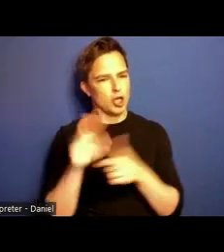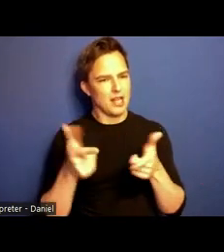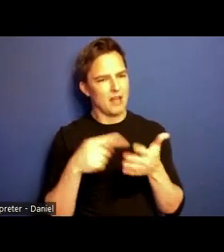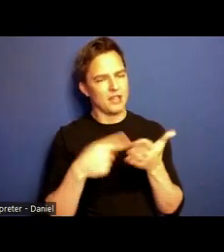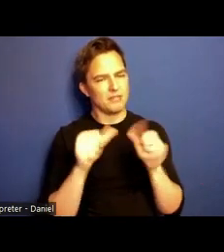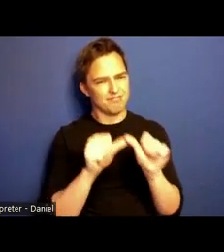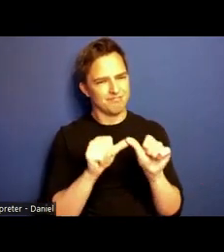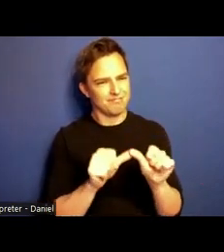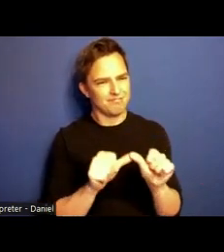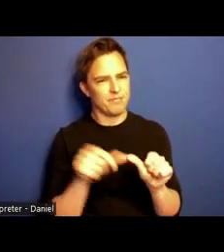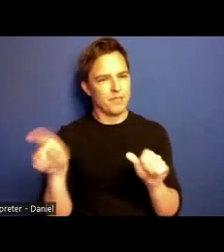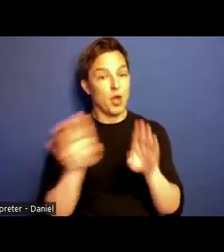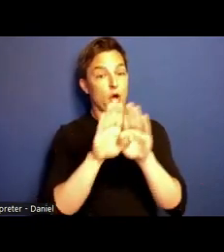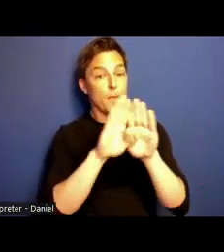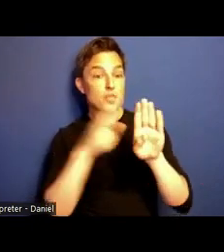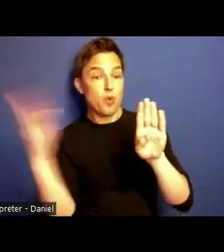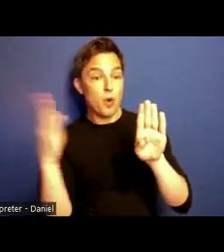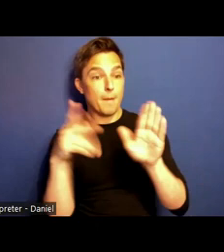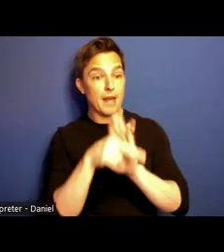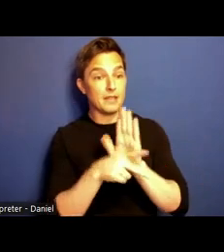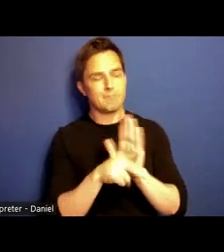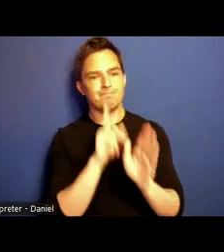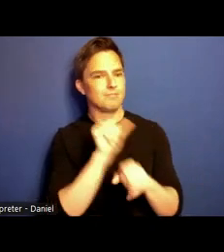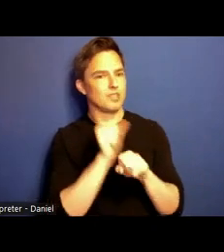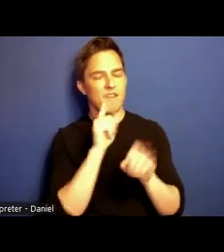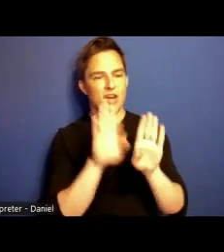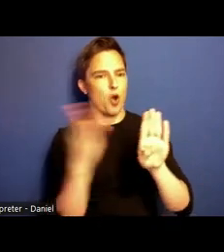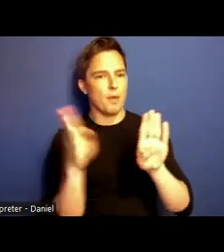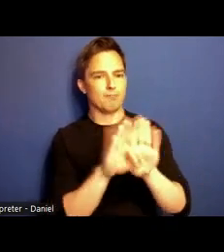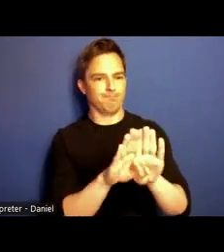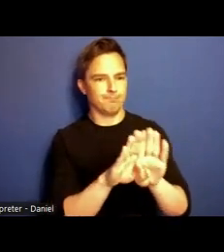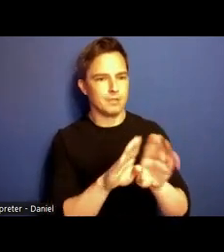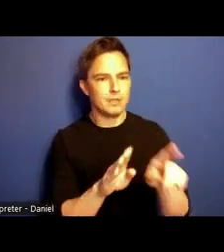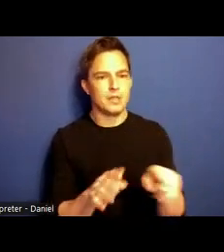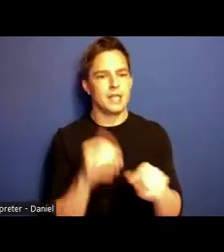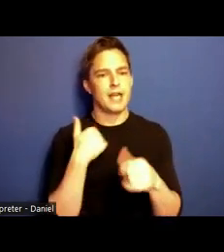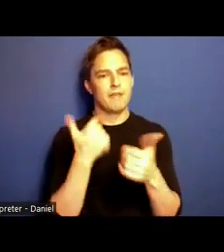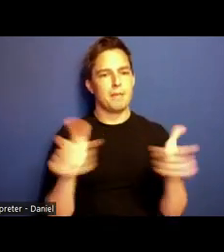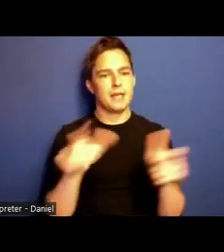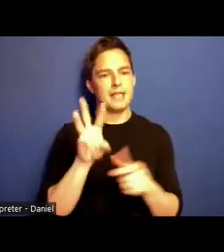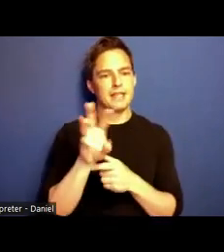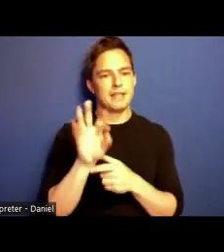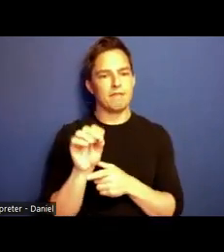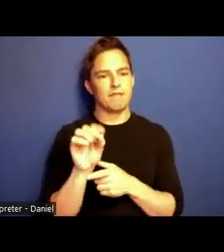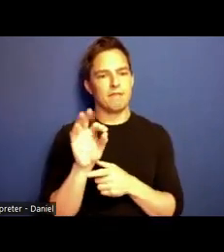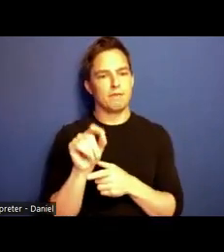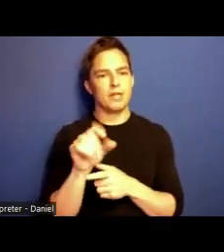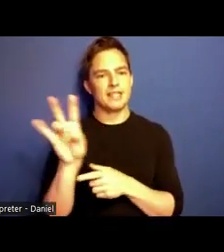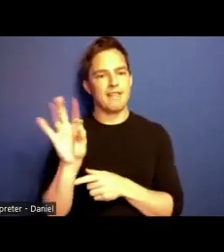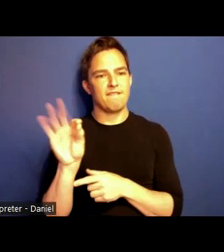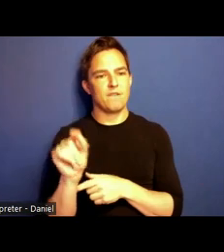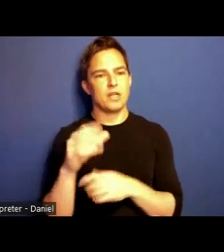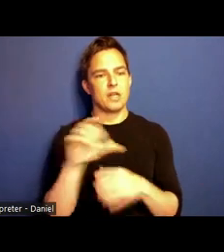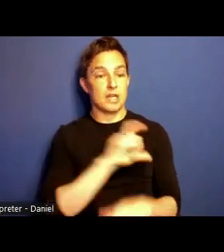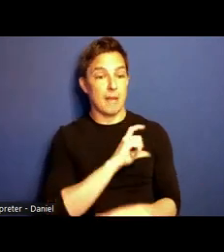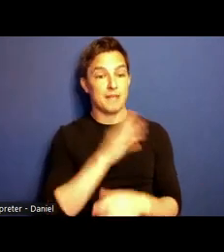His open policy certainly is not very open, and to have these big 6-foot, 7-foot cops standing there with